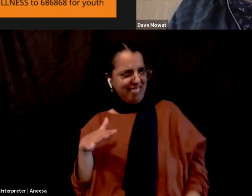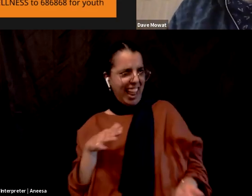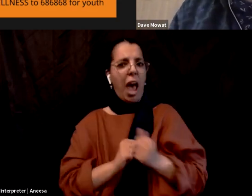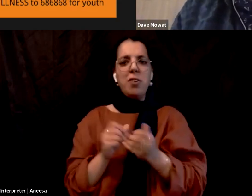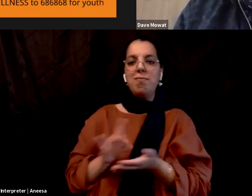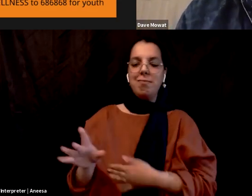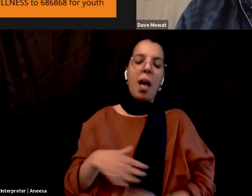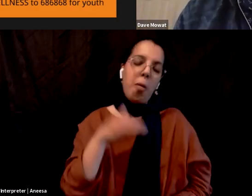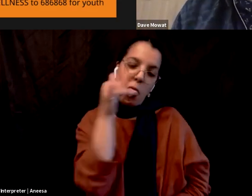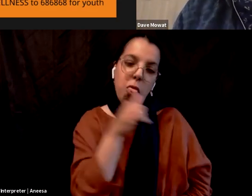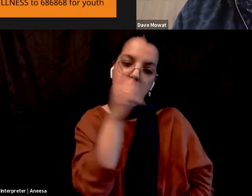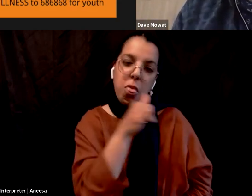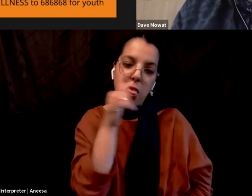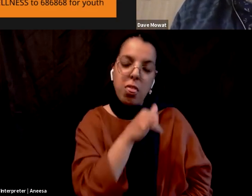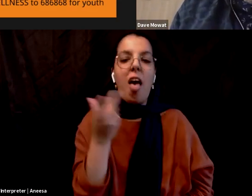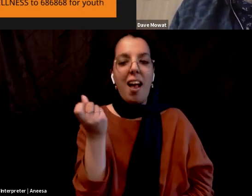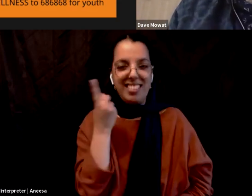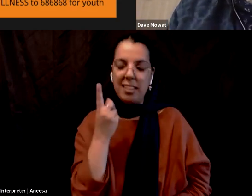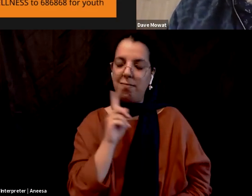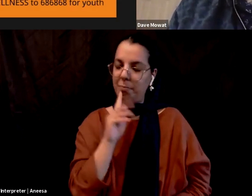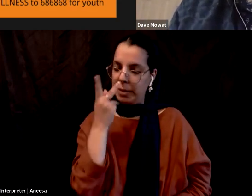I'm being facetious, but it pisses me off.